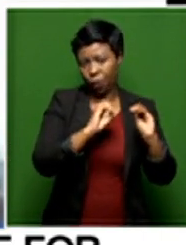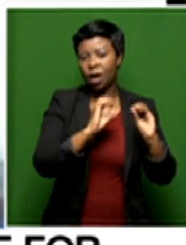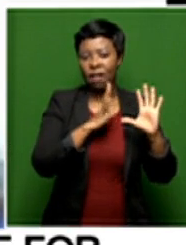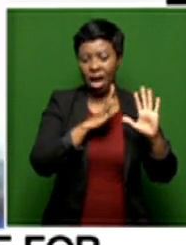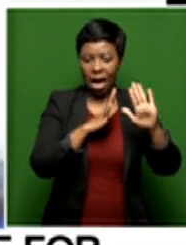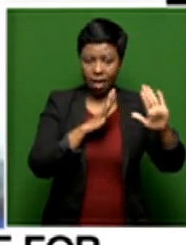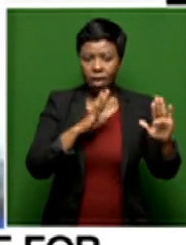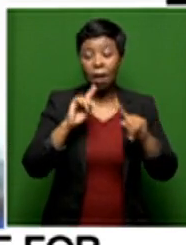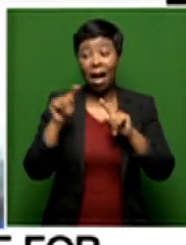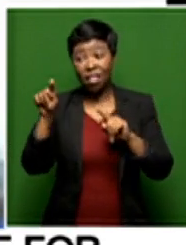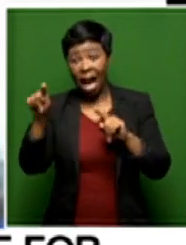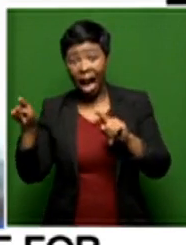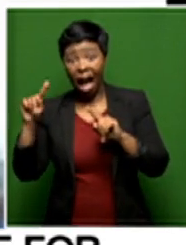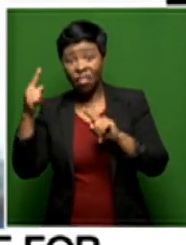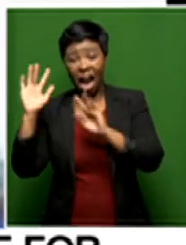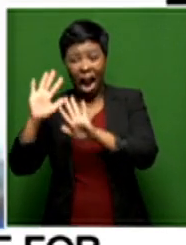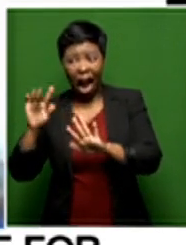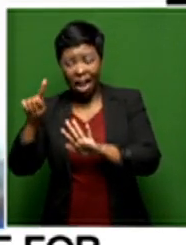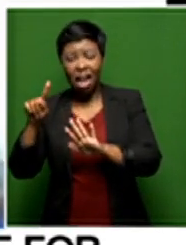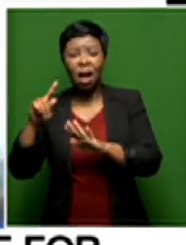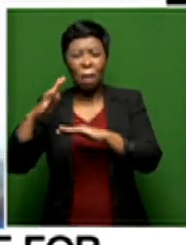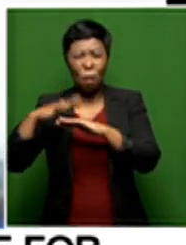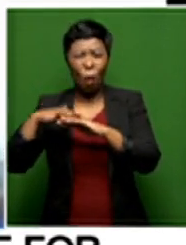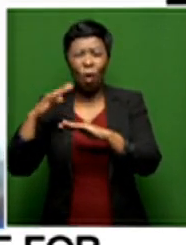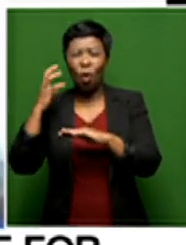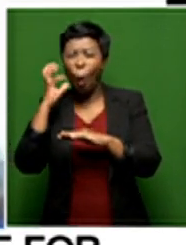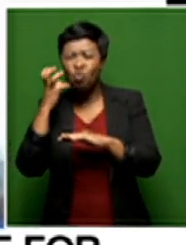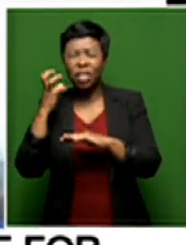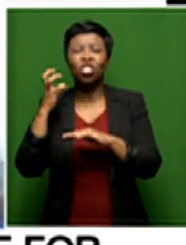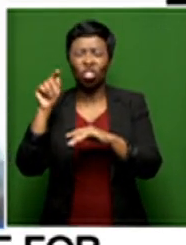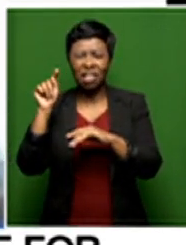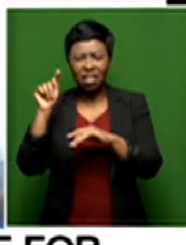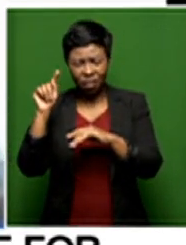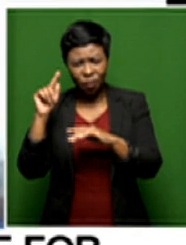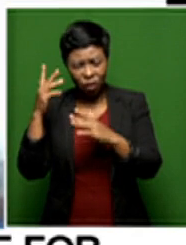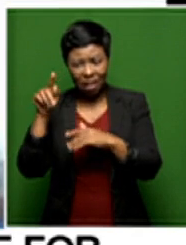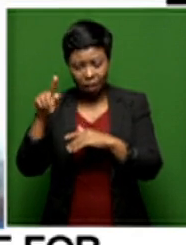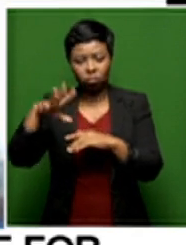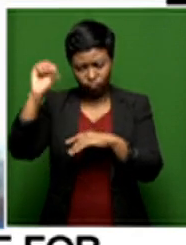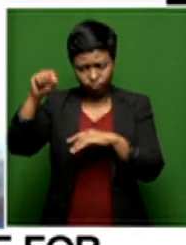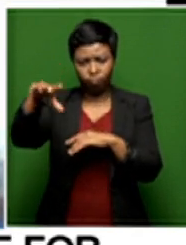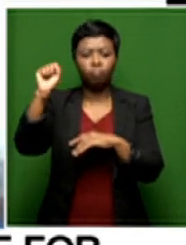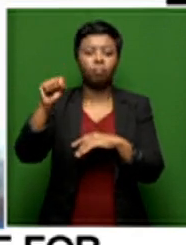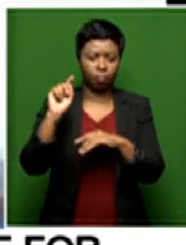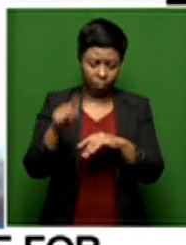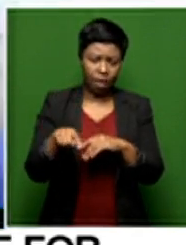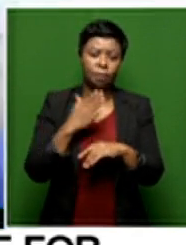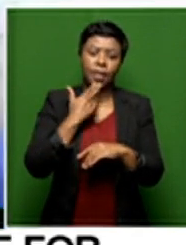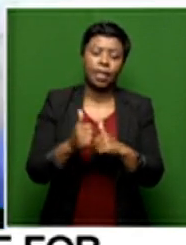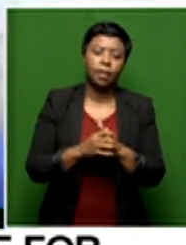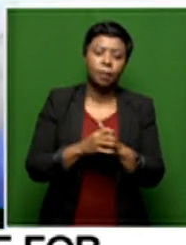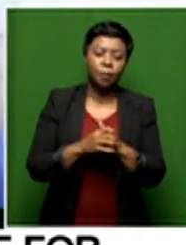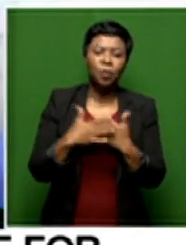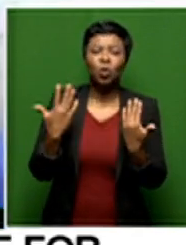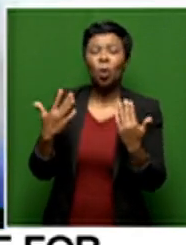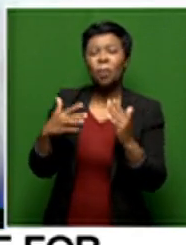So switching to other colors that are more benign would be kinder to our pollinators. And what do